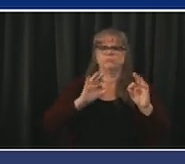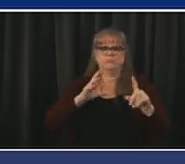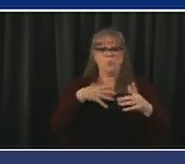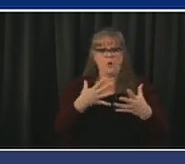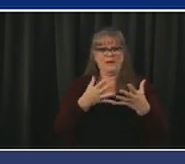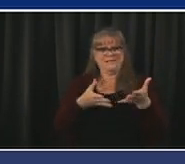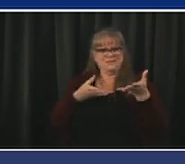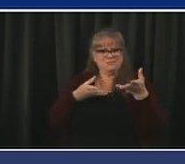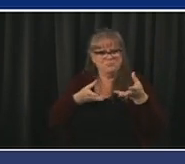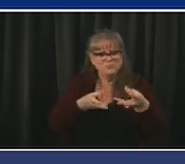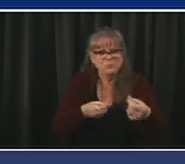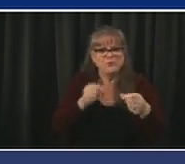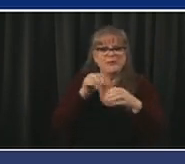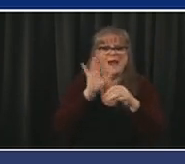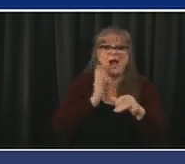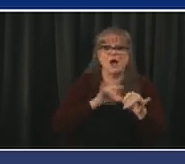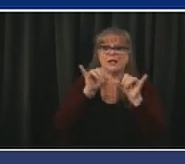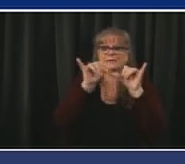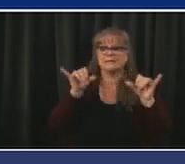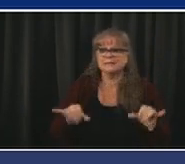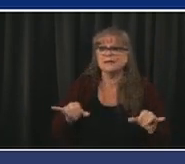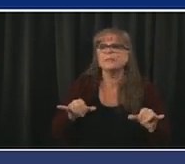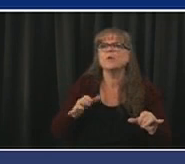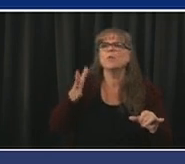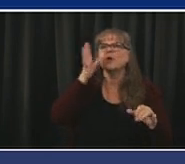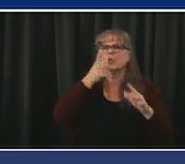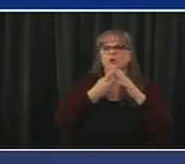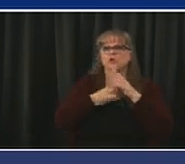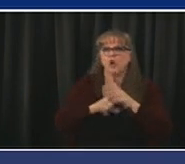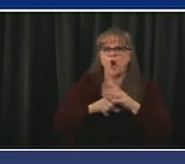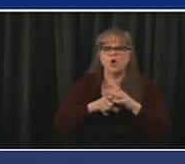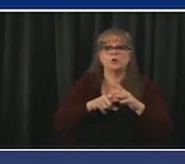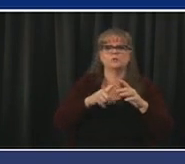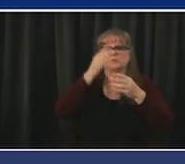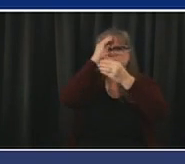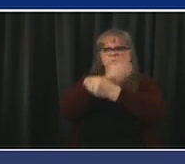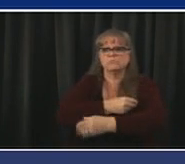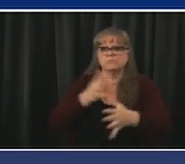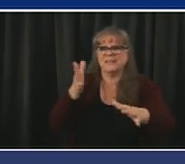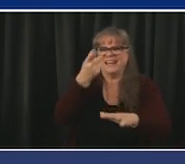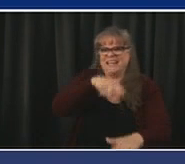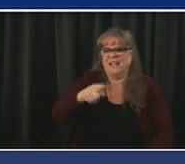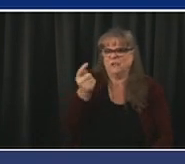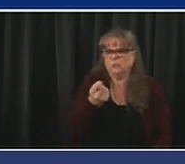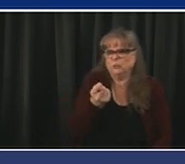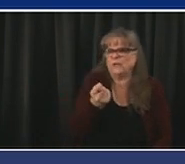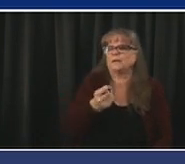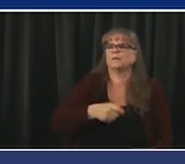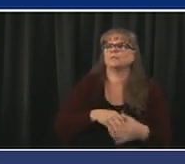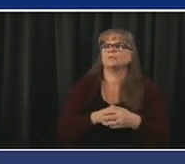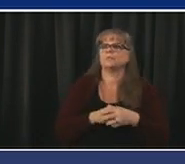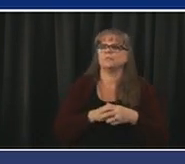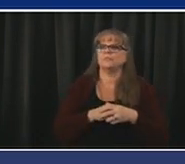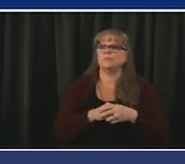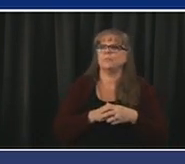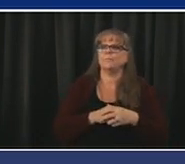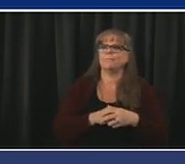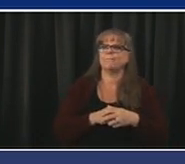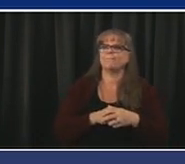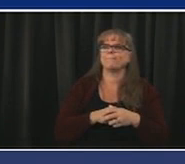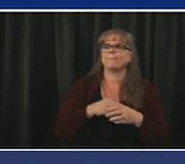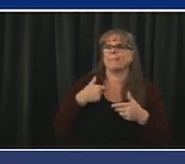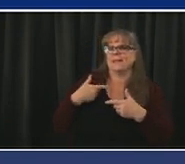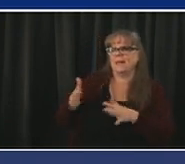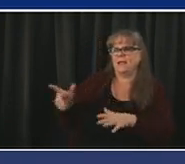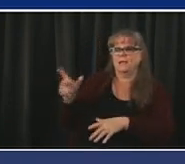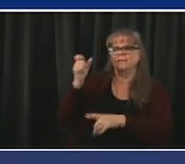so we will provide an update next week on that information. Next slide. And Governor, I'll turn it back over to you. Thank you. So what's also